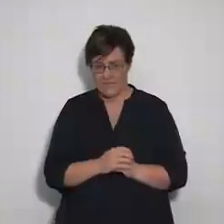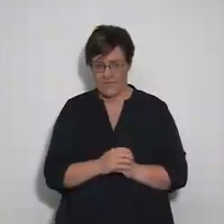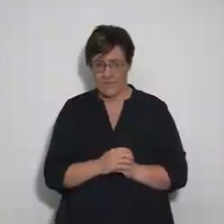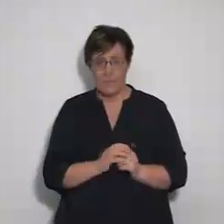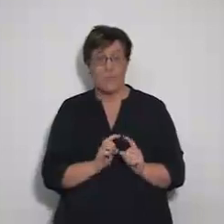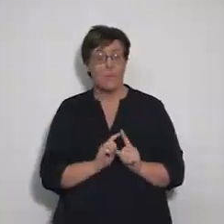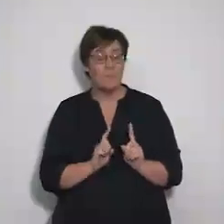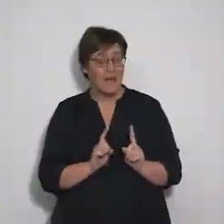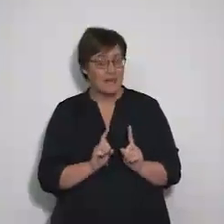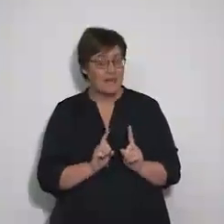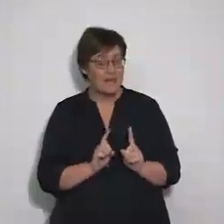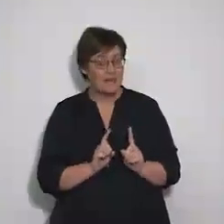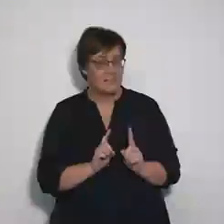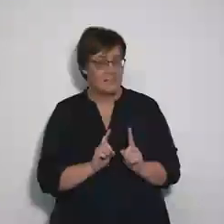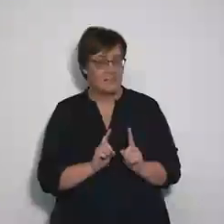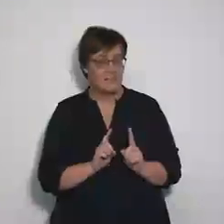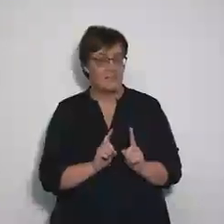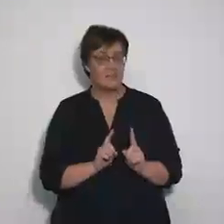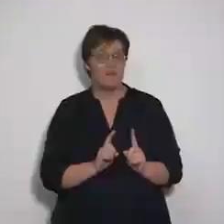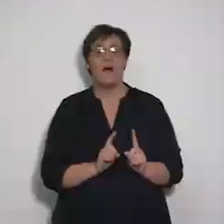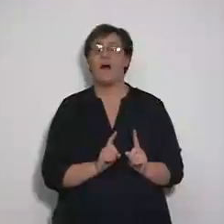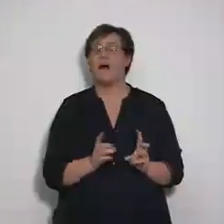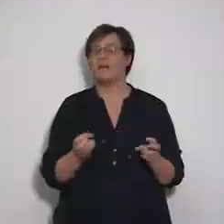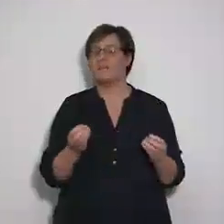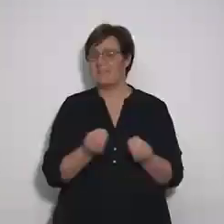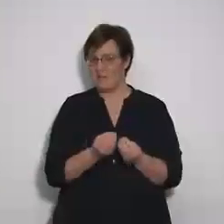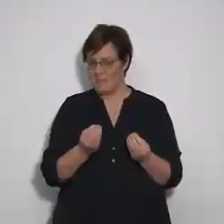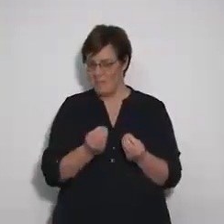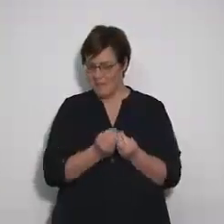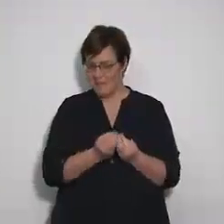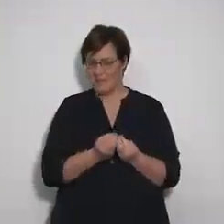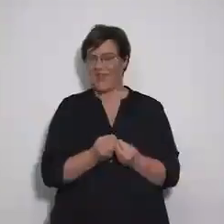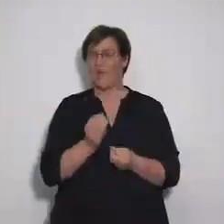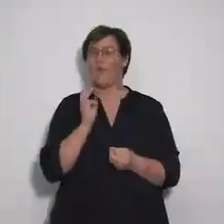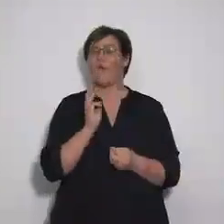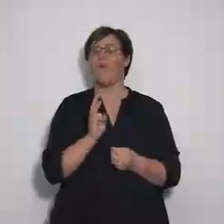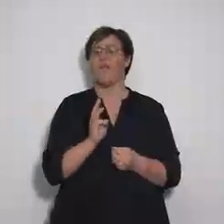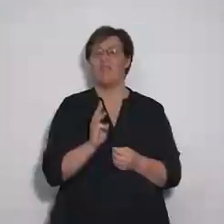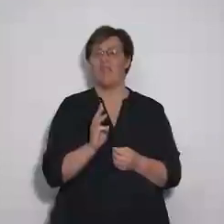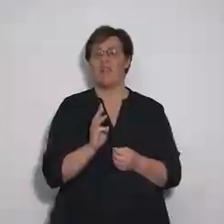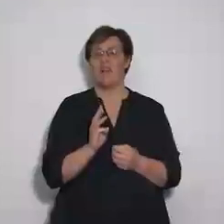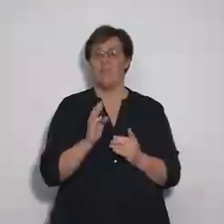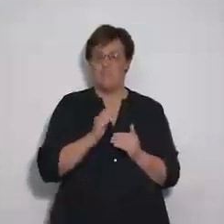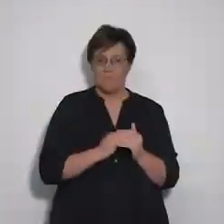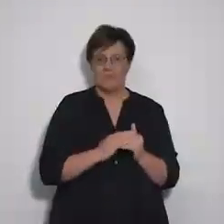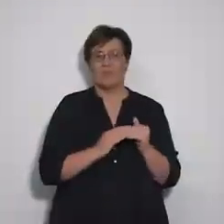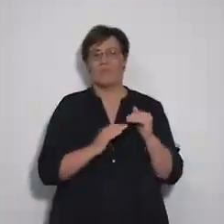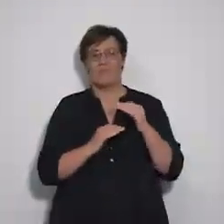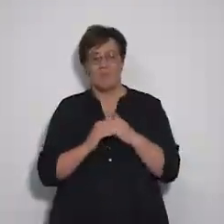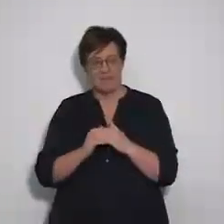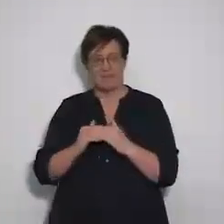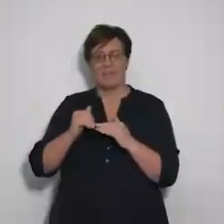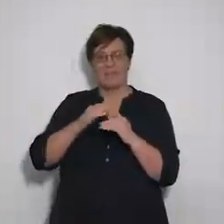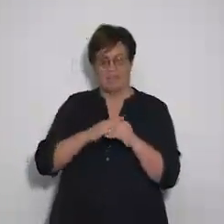bacteria. But there is something that's going to also be building